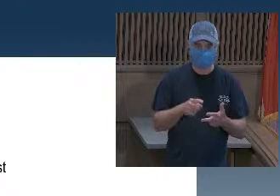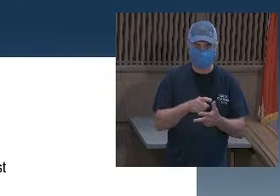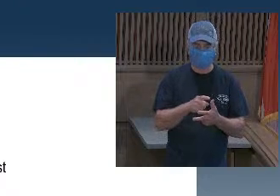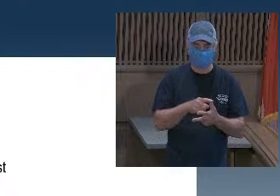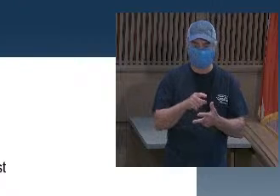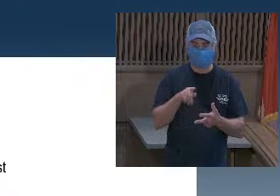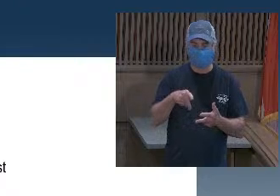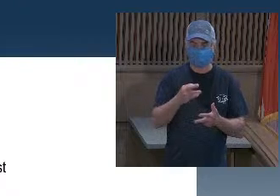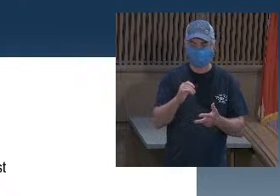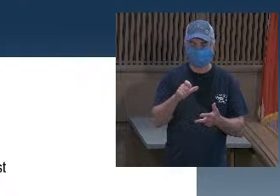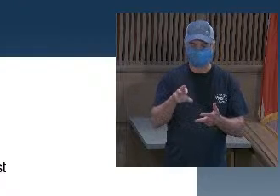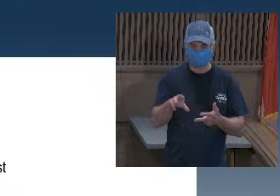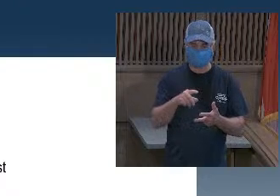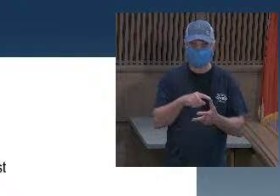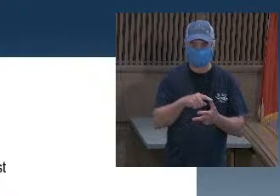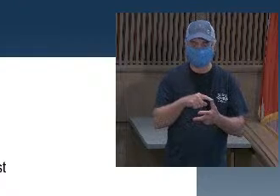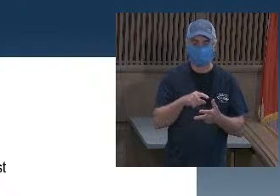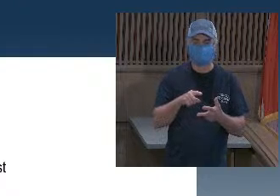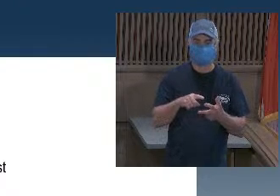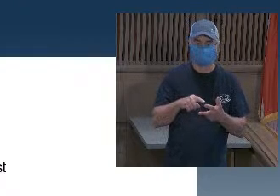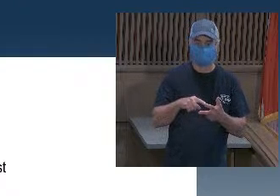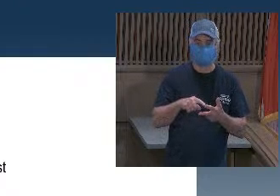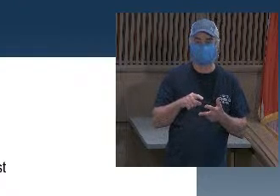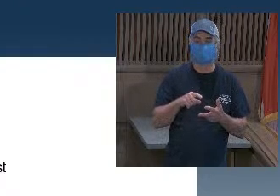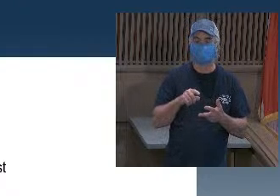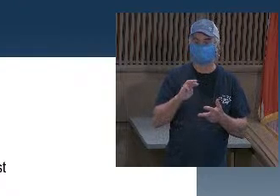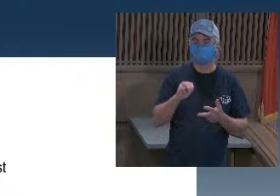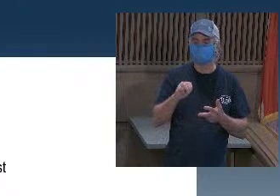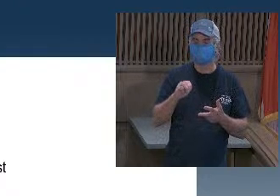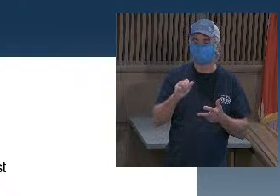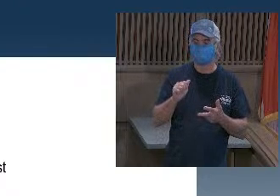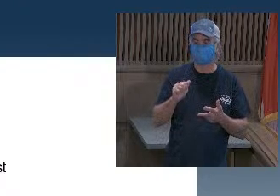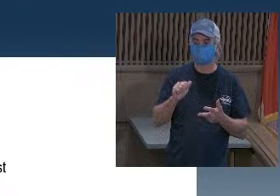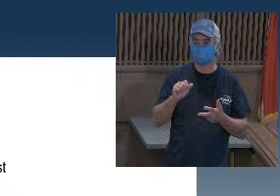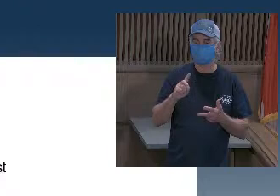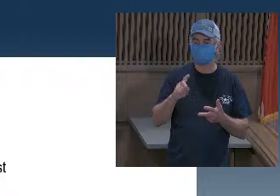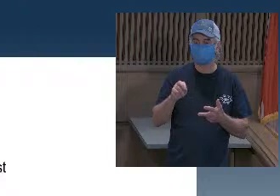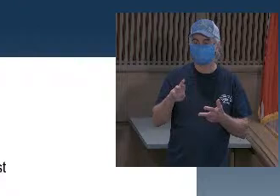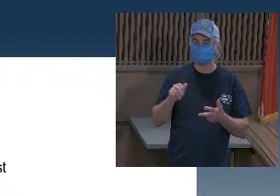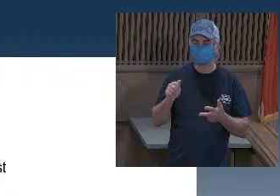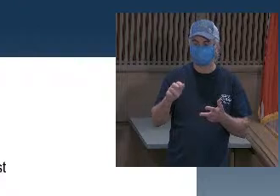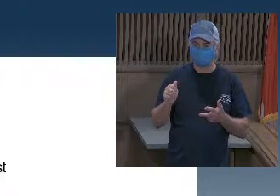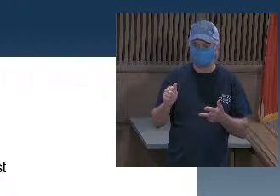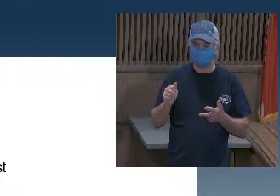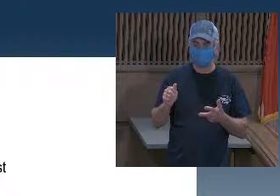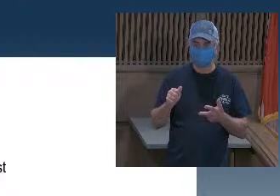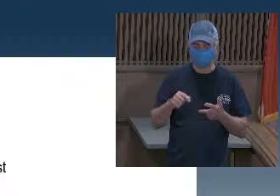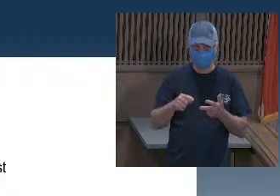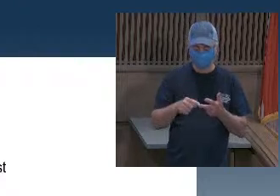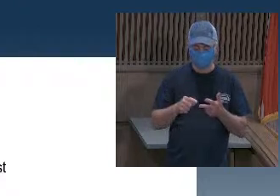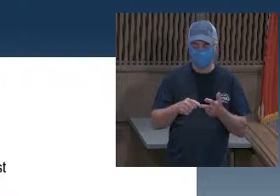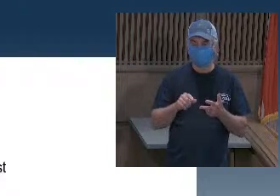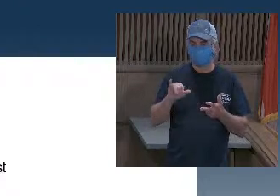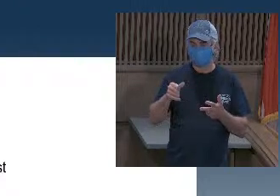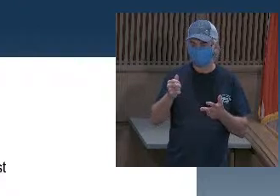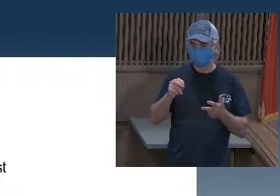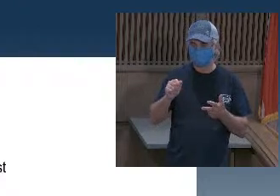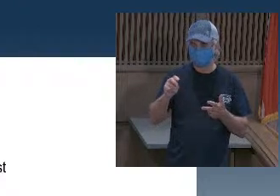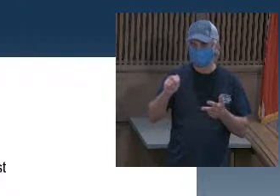We have the Moderna and the Johnson & Johnson. We do want the community to know that even on Labor